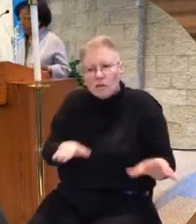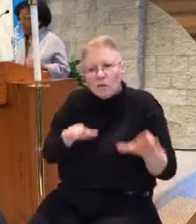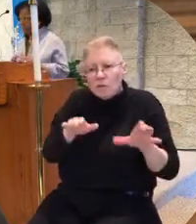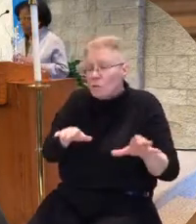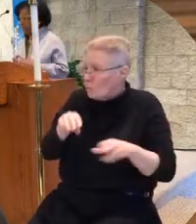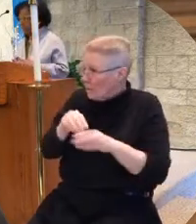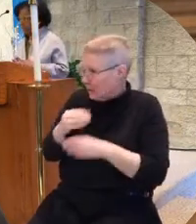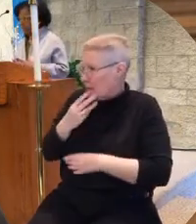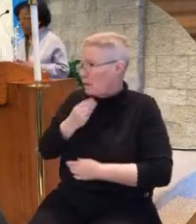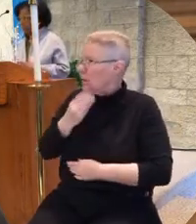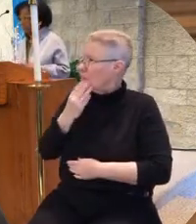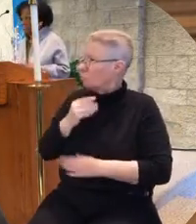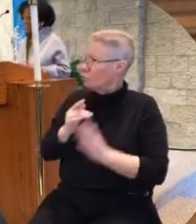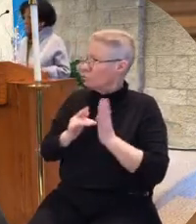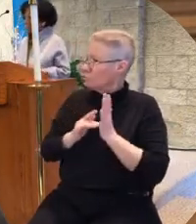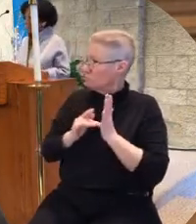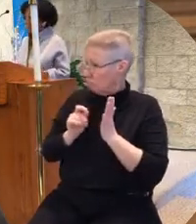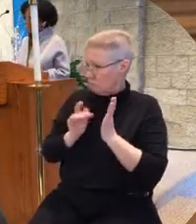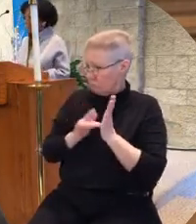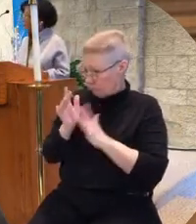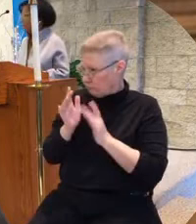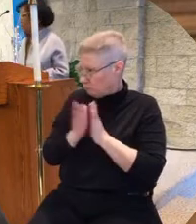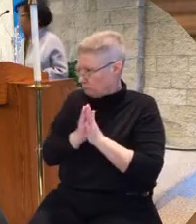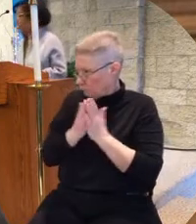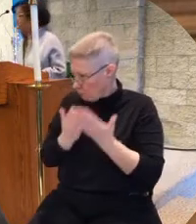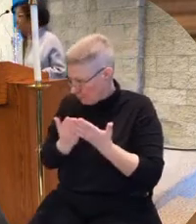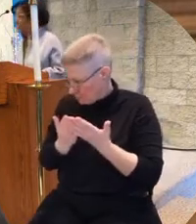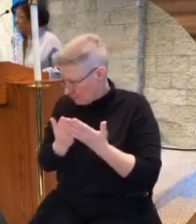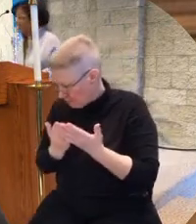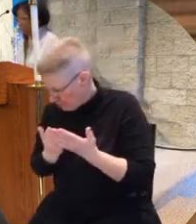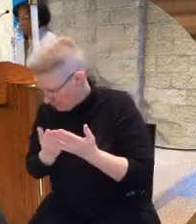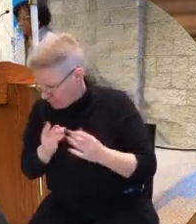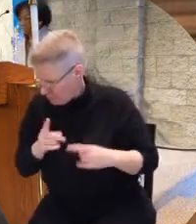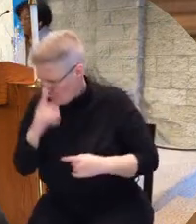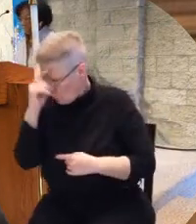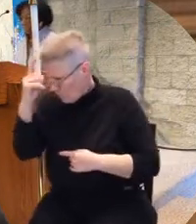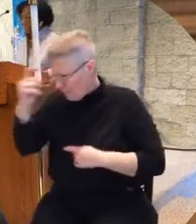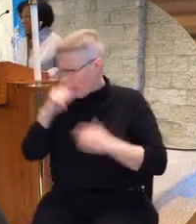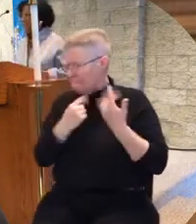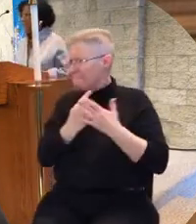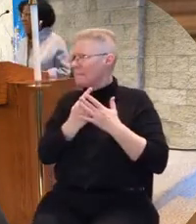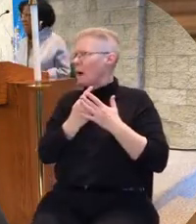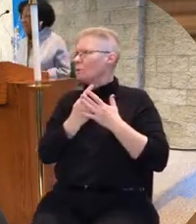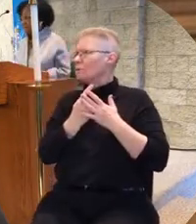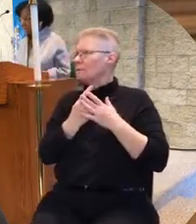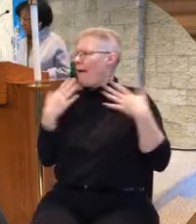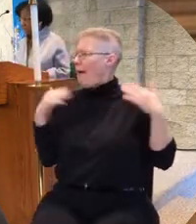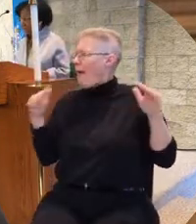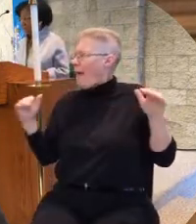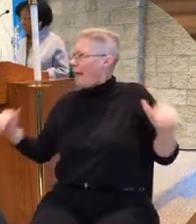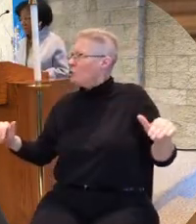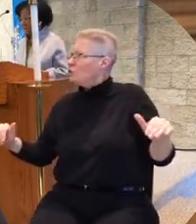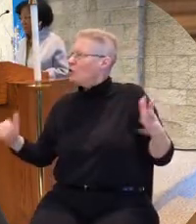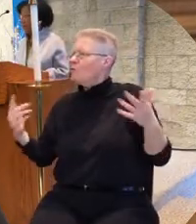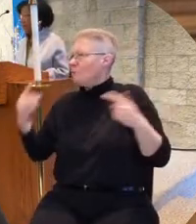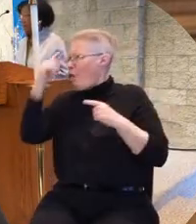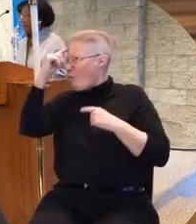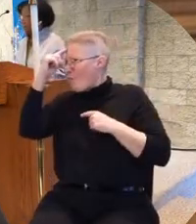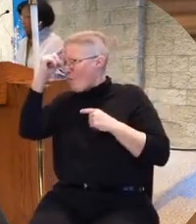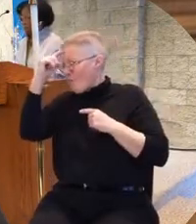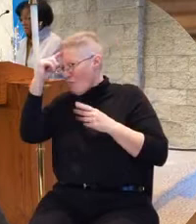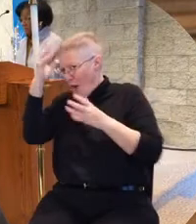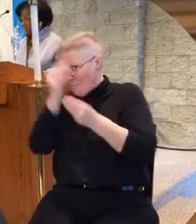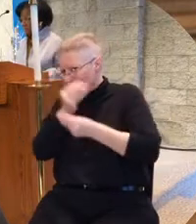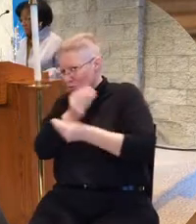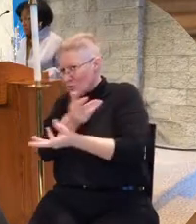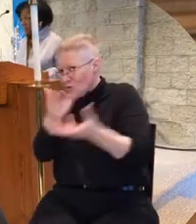scriptures, Jacob dreamed of angels, divine thought messengers, ascending and descending a ramp connected